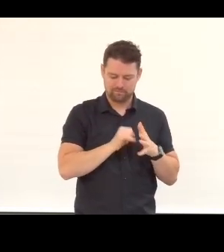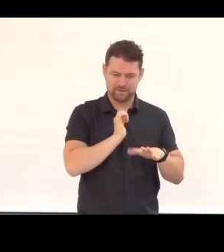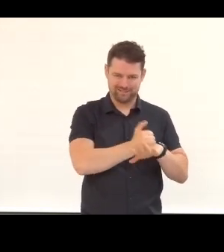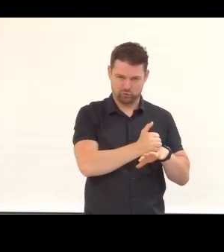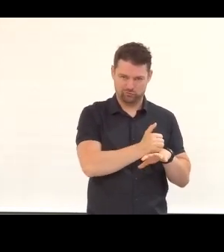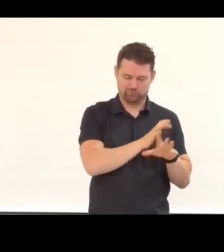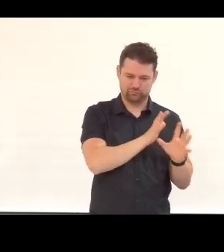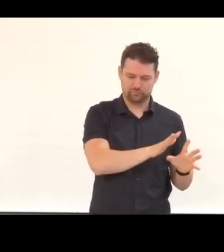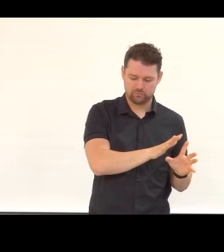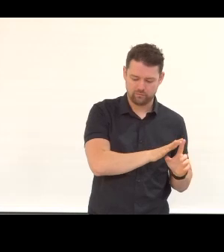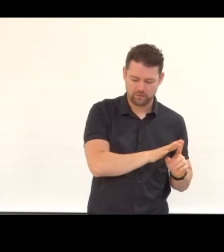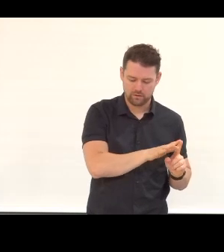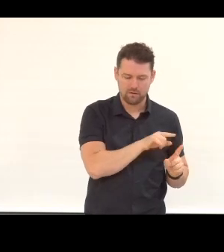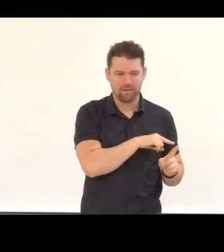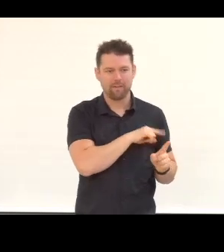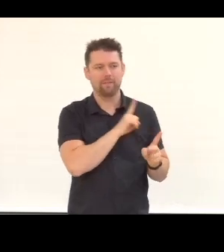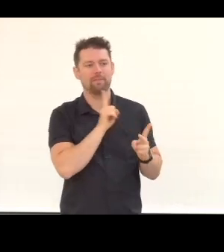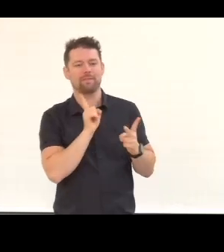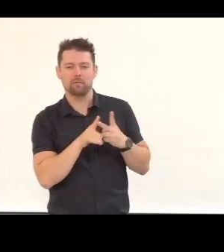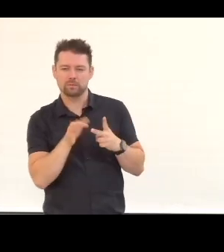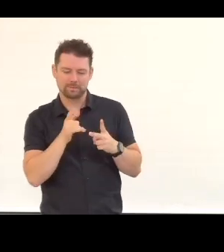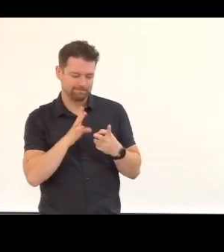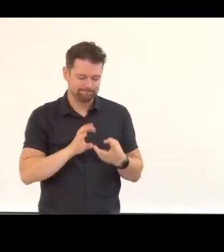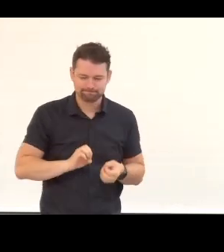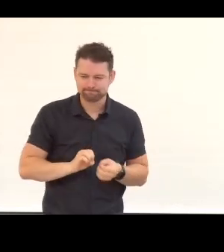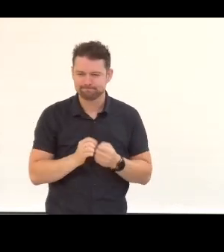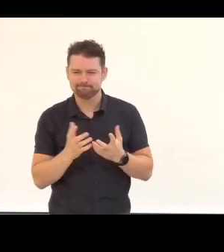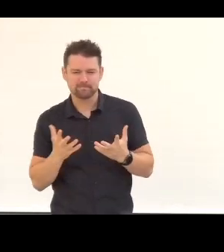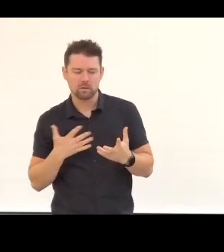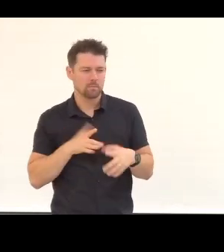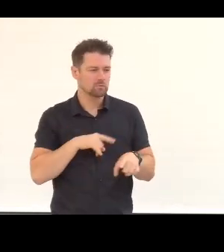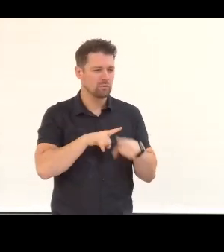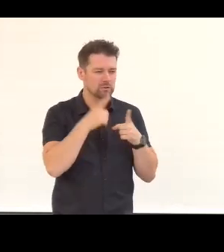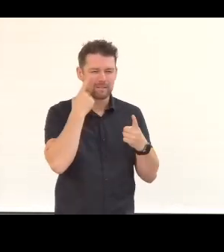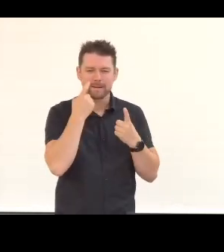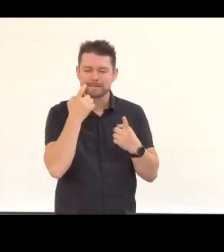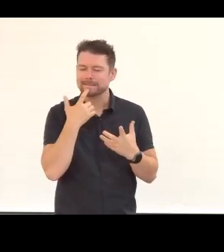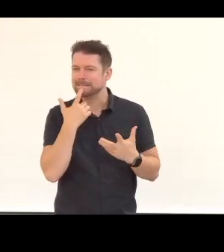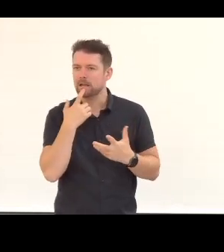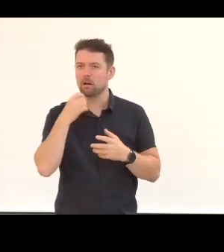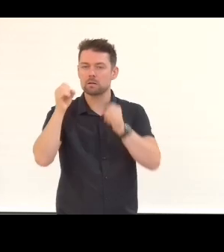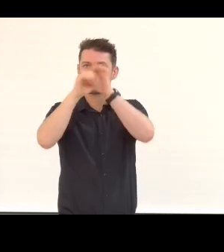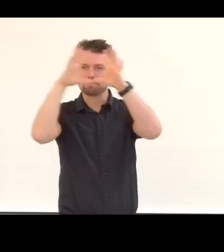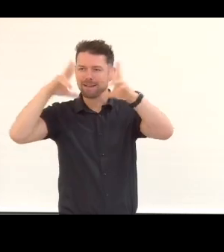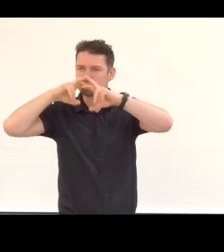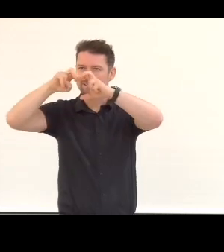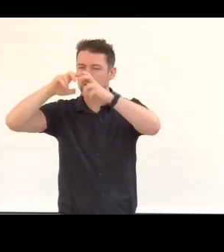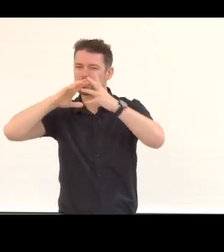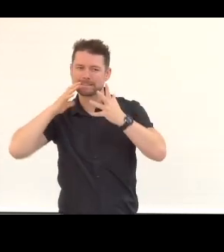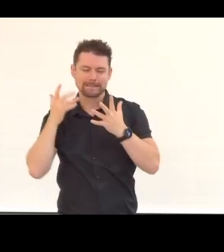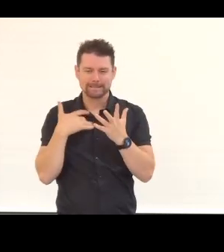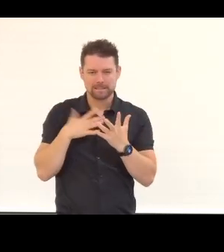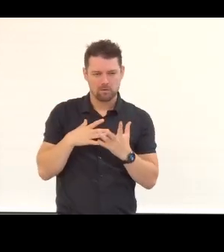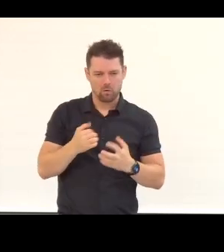and from that it developed further. We tried to find a niche in the space research niche of Mars Analogue